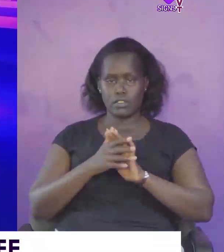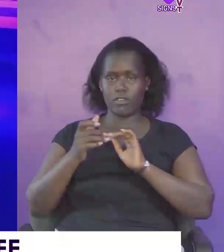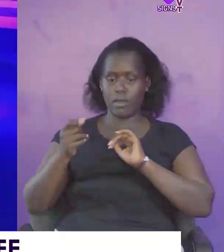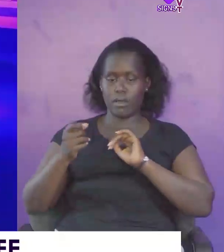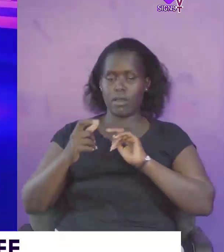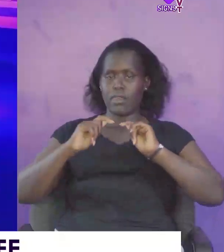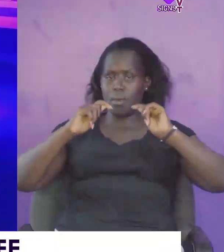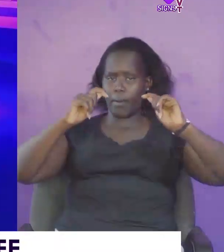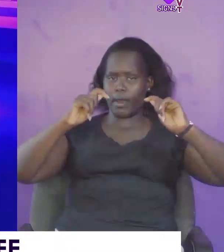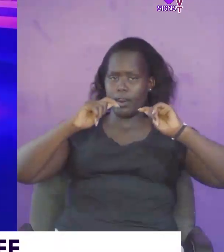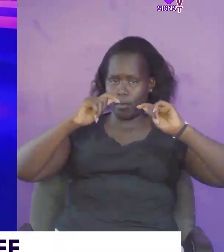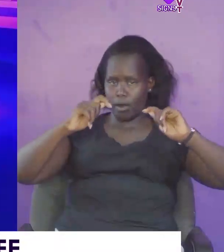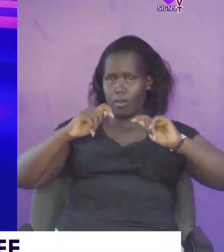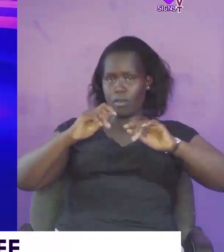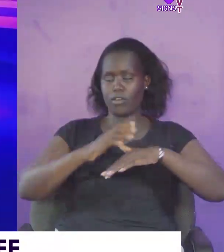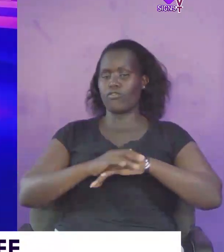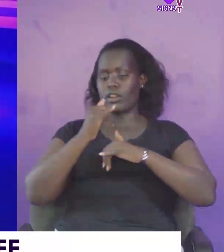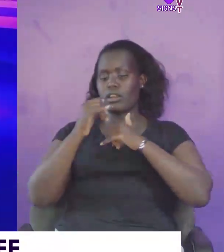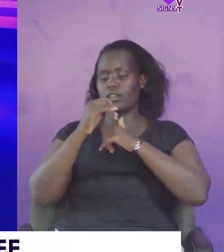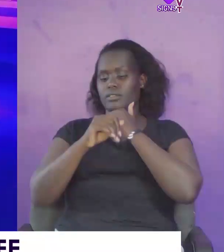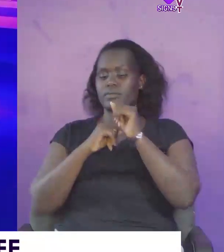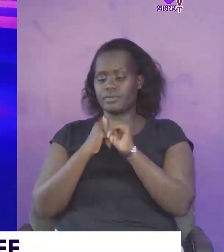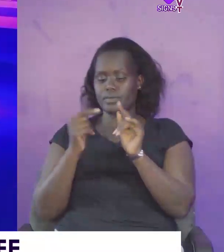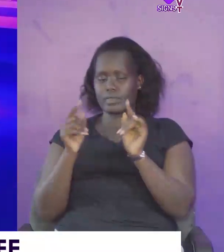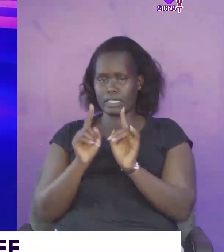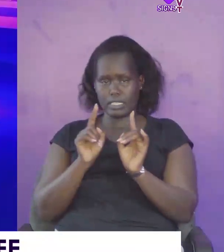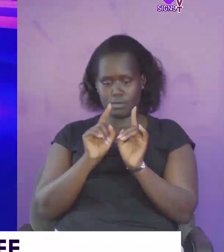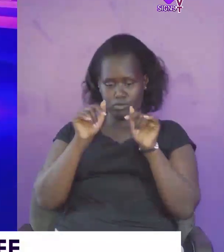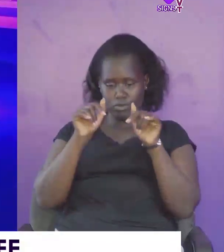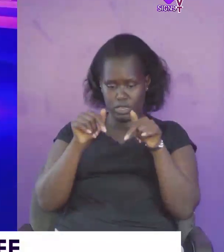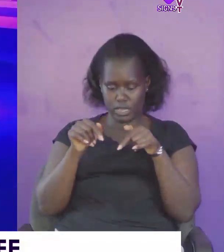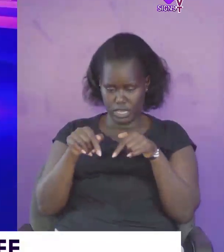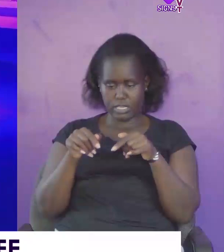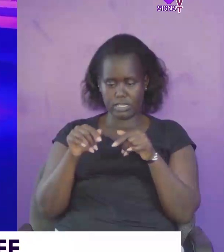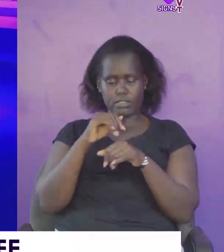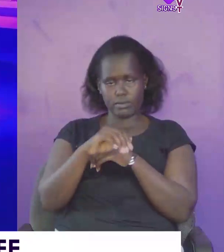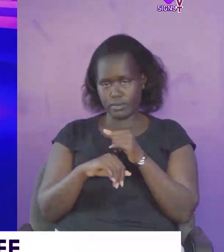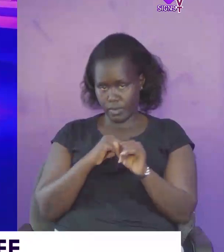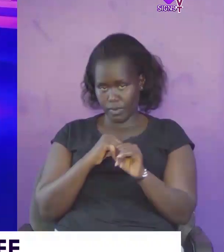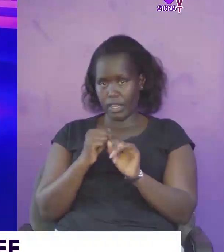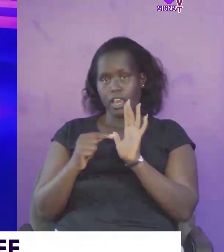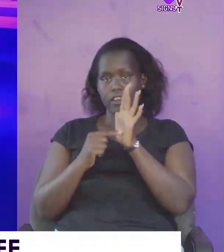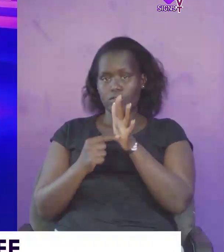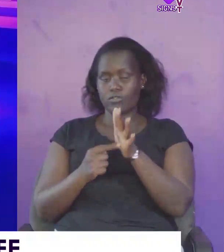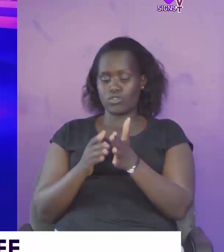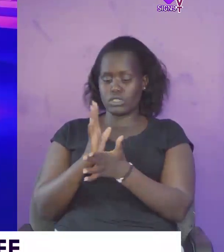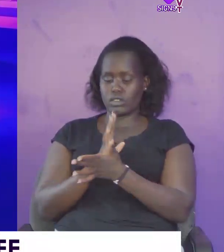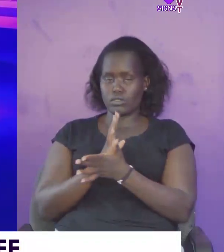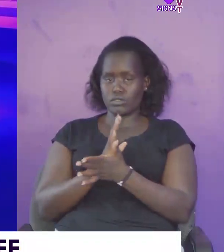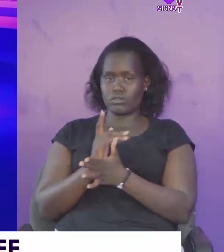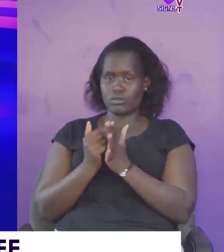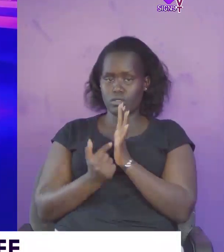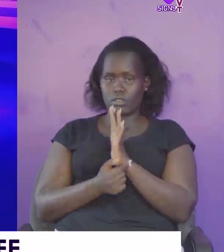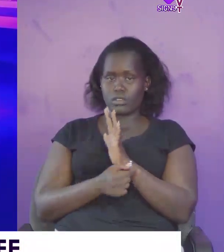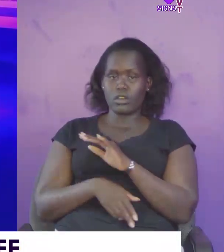last year, Okay. and and even spilling over to this year, is an exposition. It is a real it is a